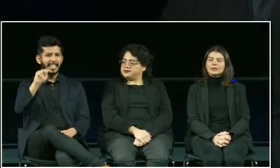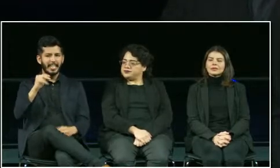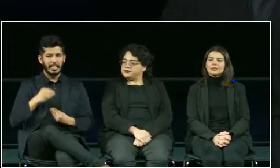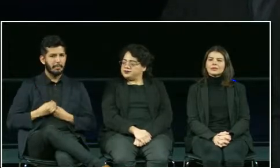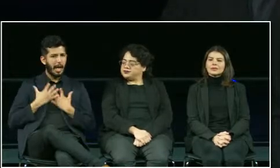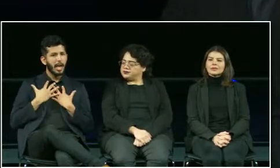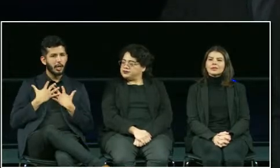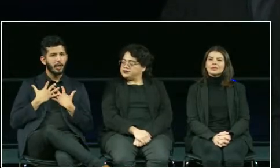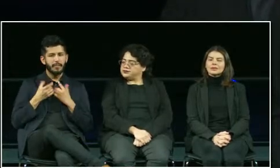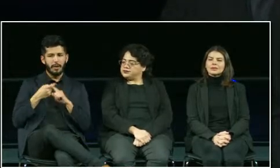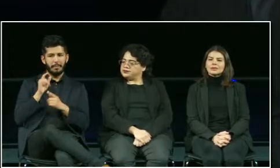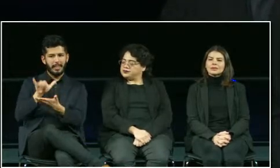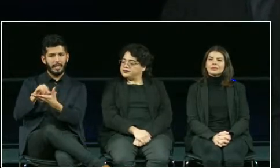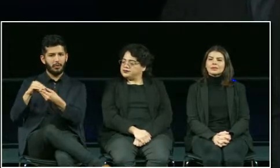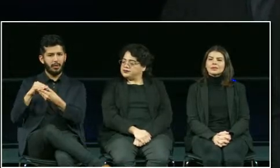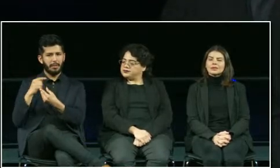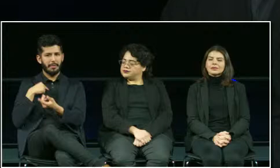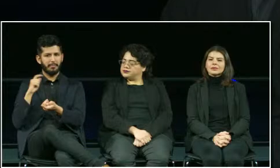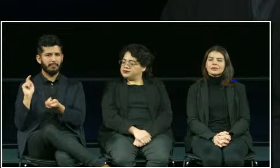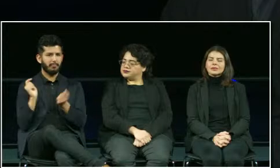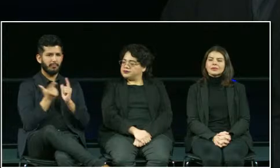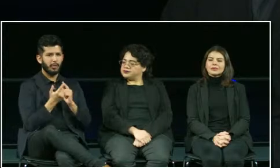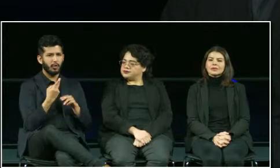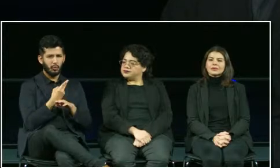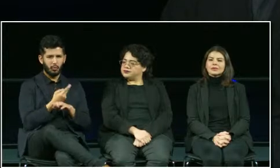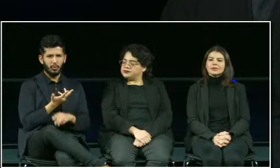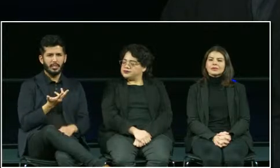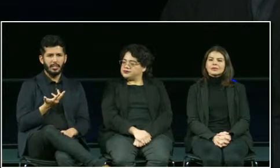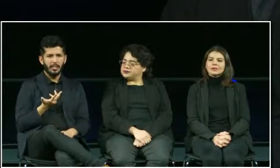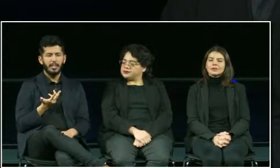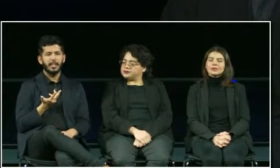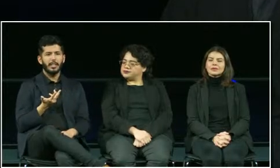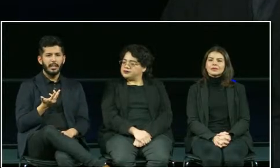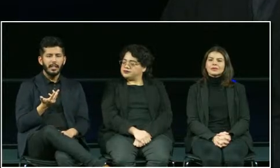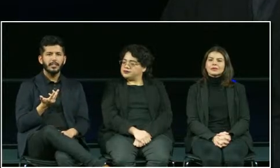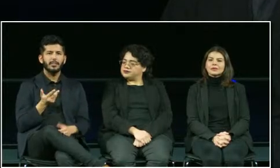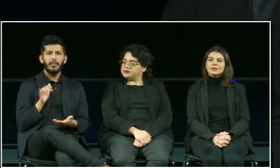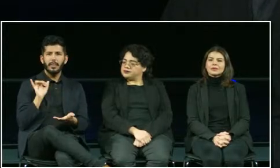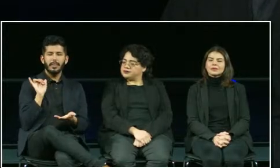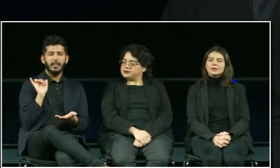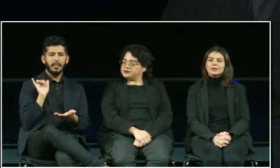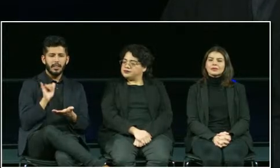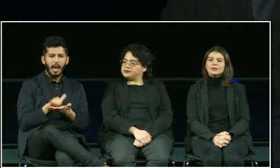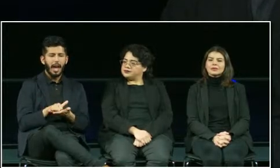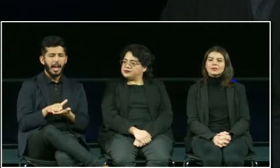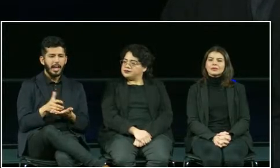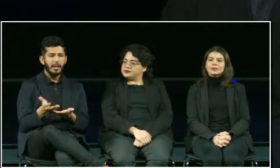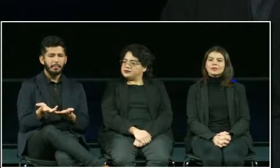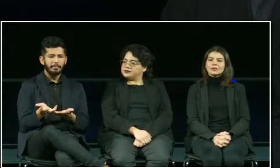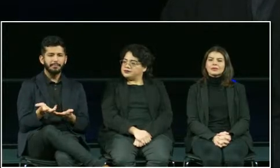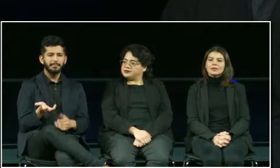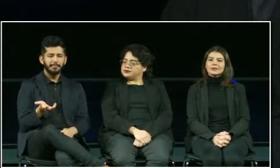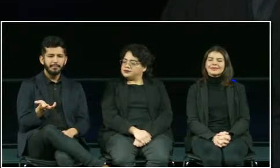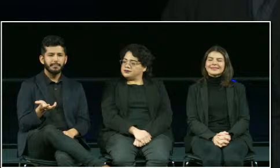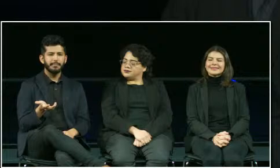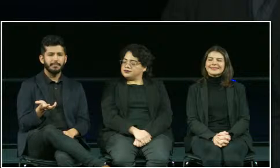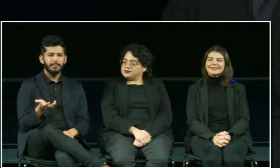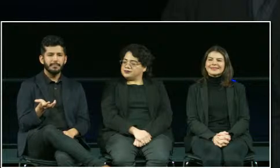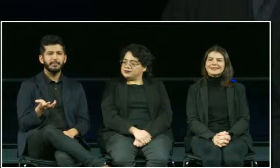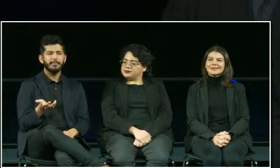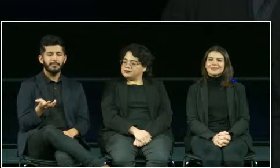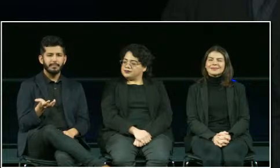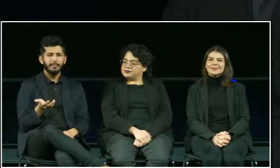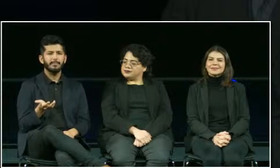story. So yeah, that was it was very much